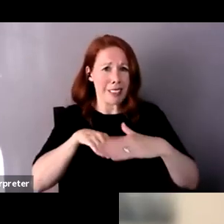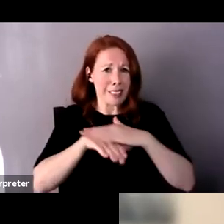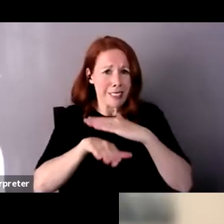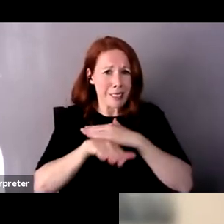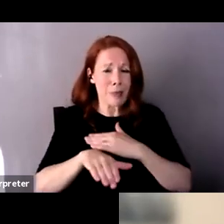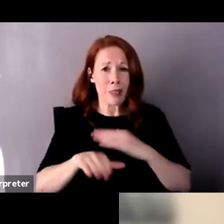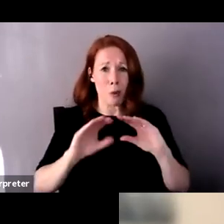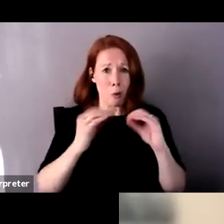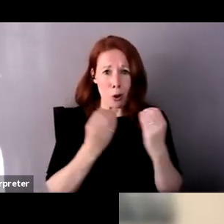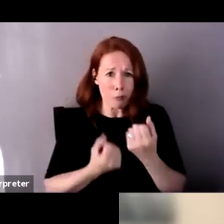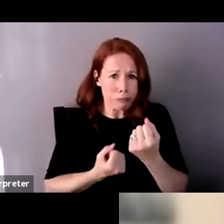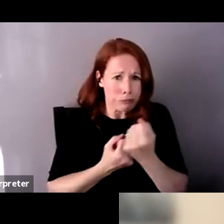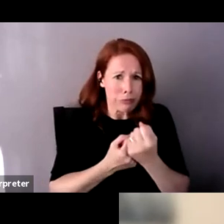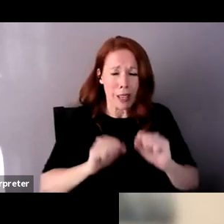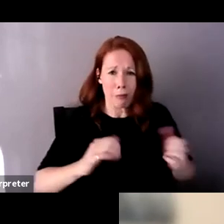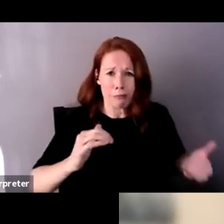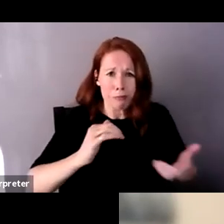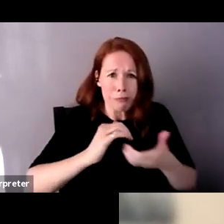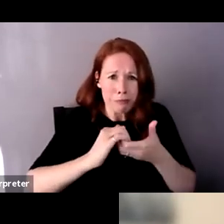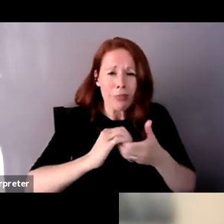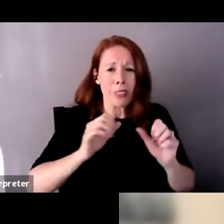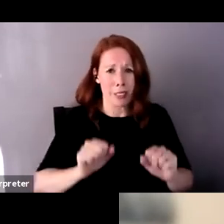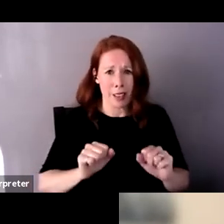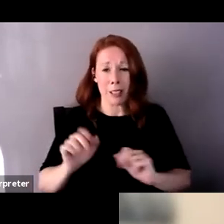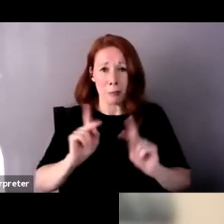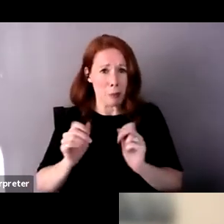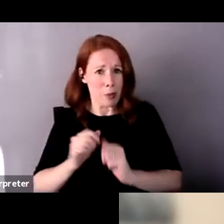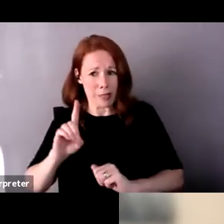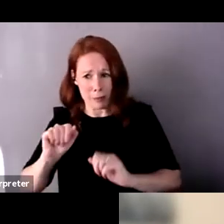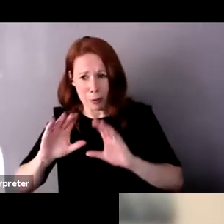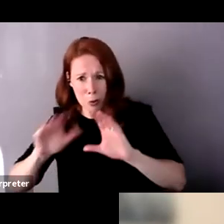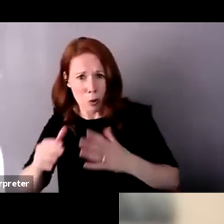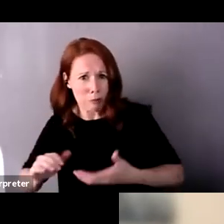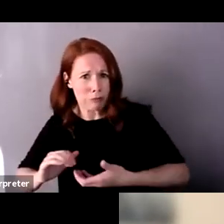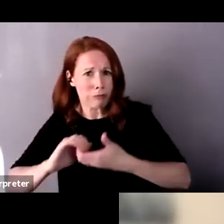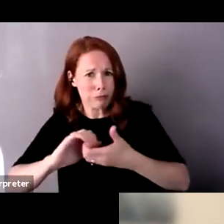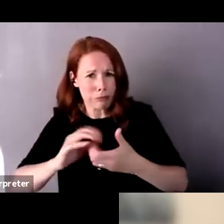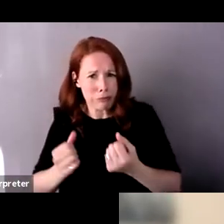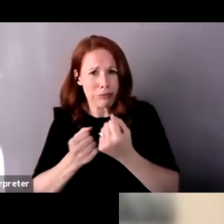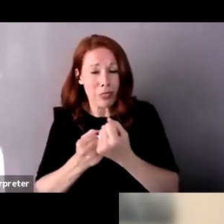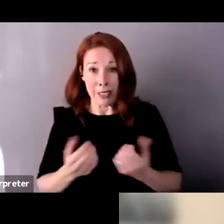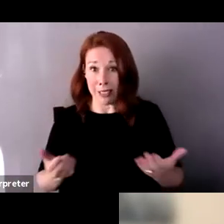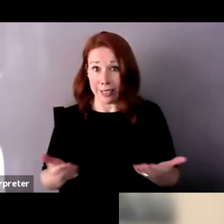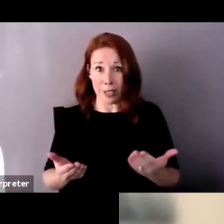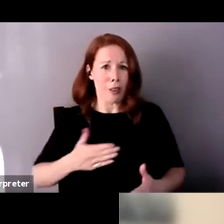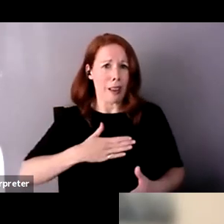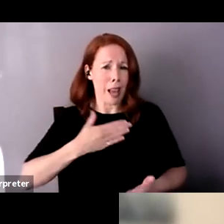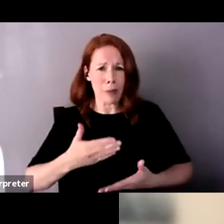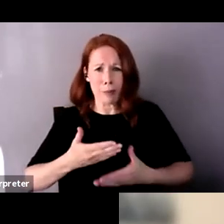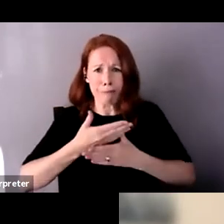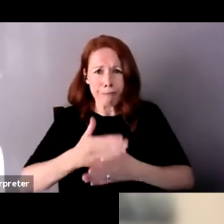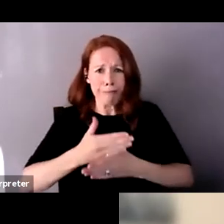accessibility organizations that support different people with disabilities, and we would be happy to share